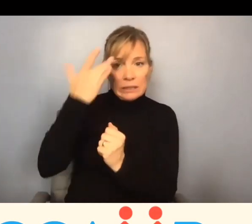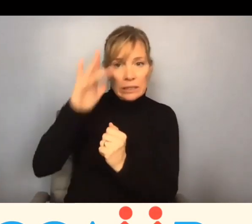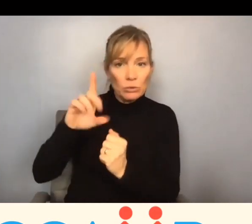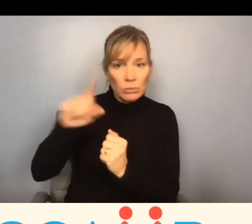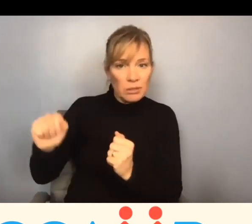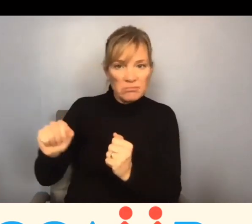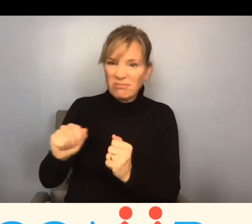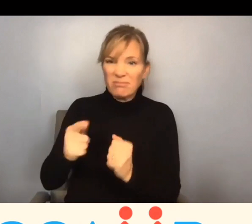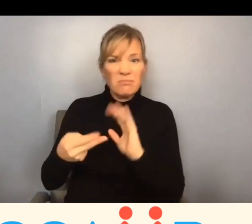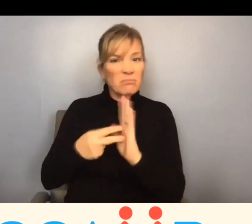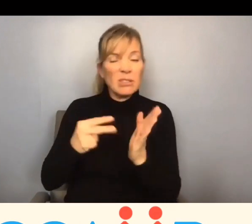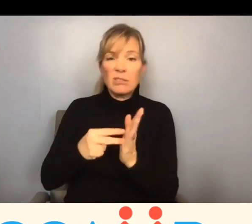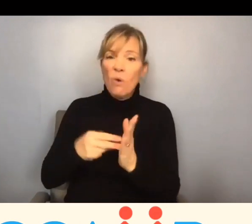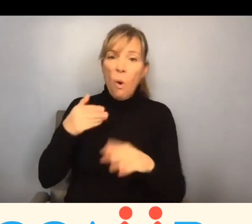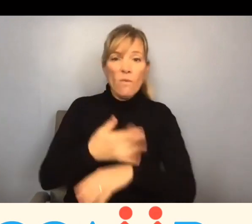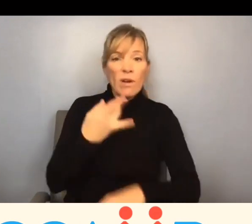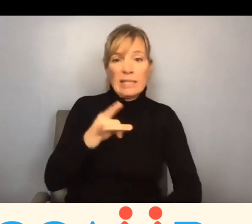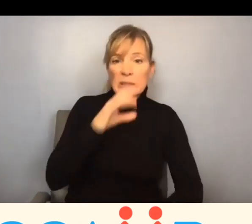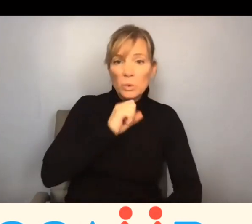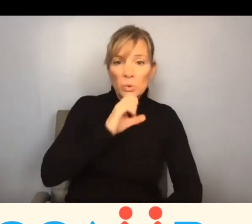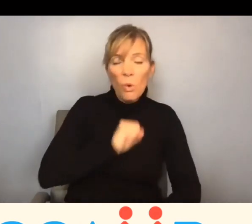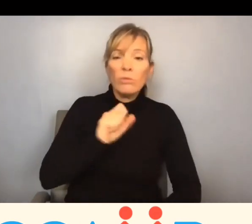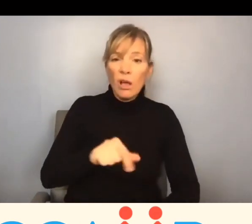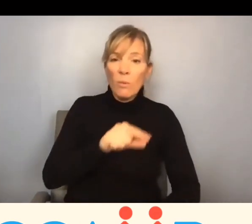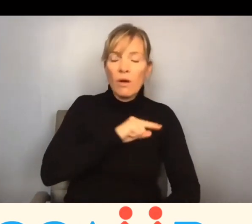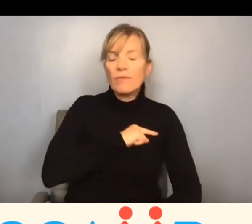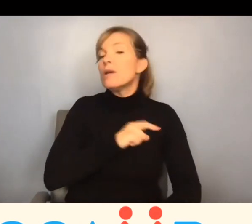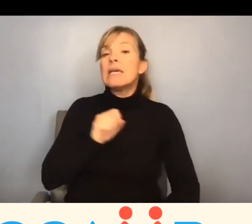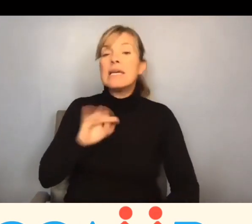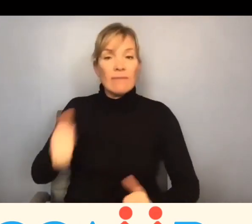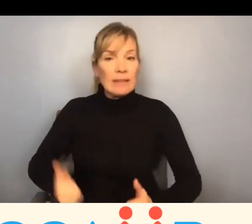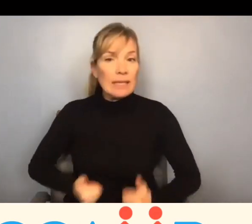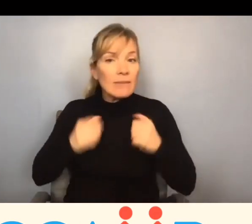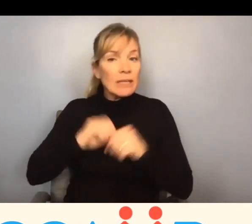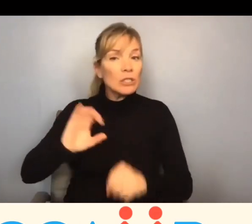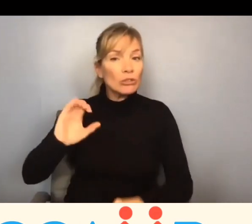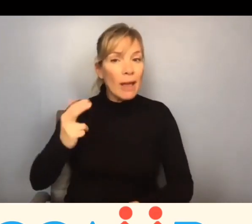be anybody over the age of 18, living in Champaign County.